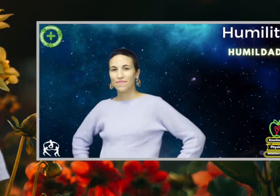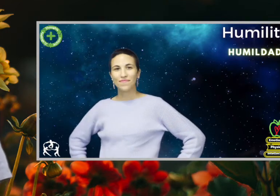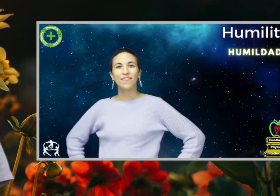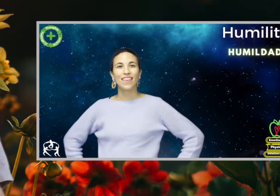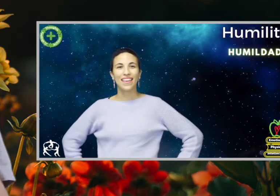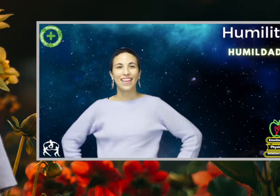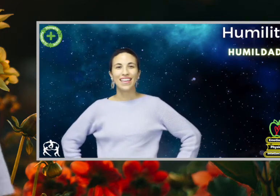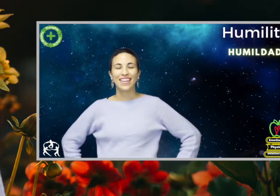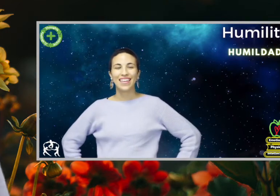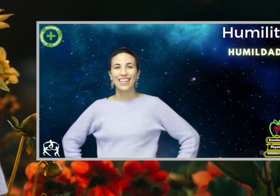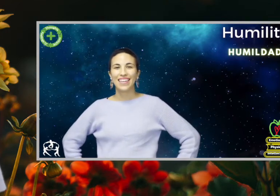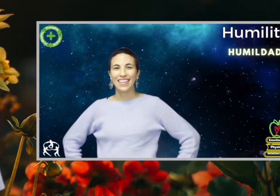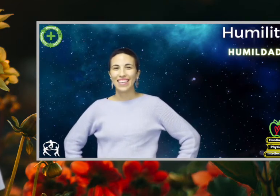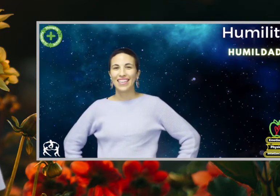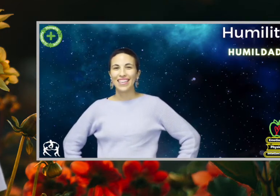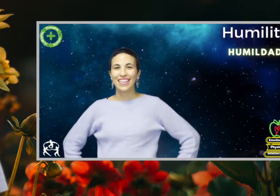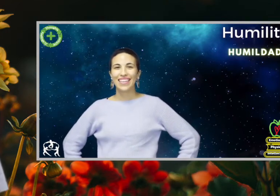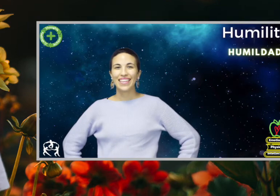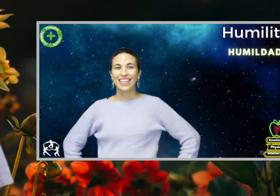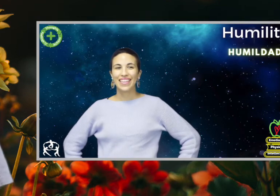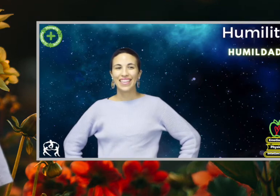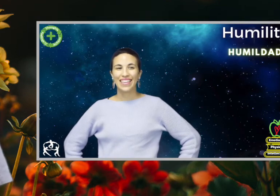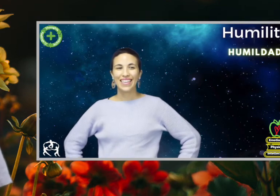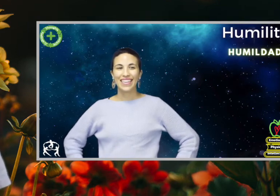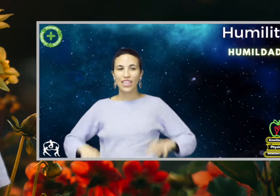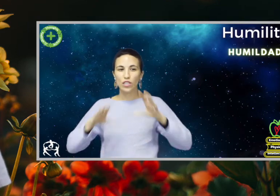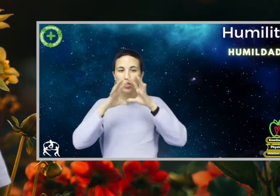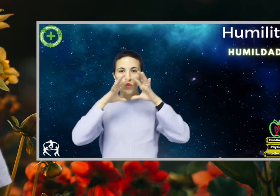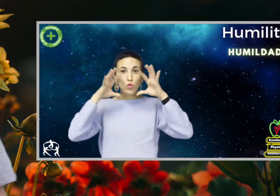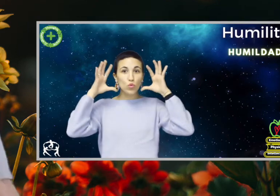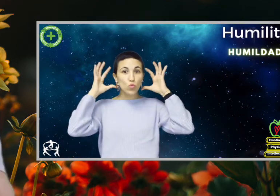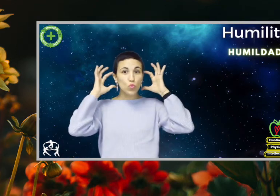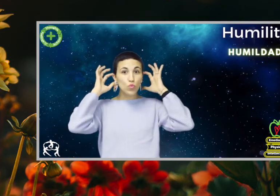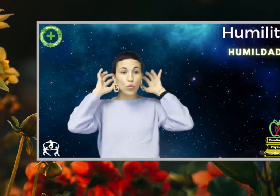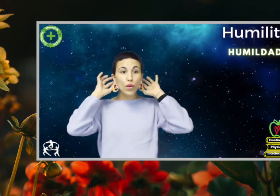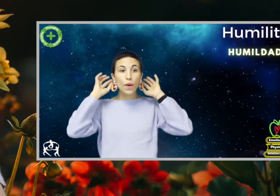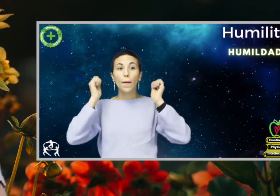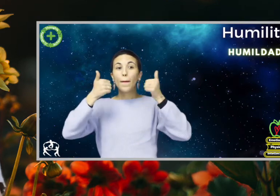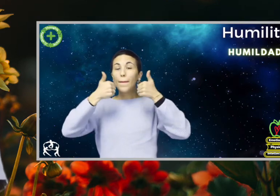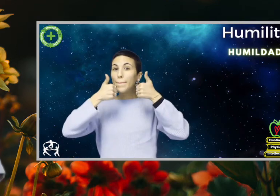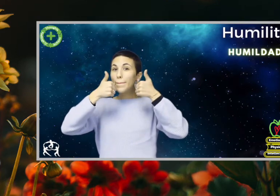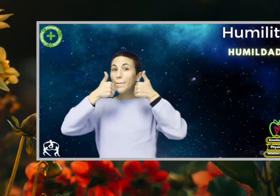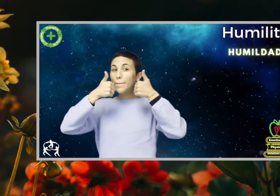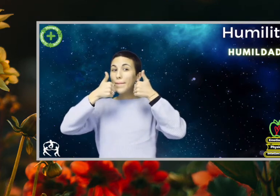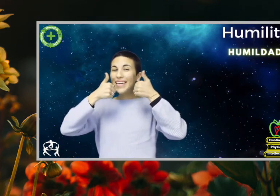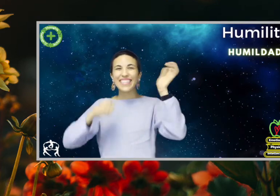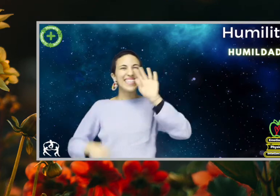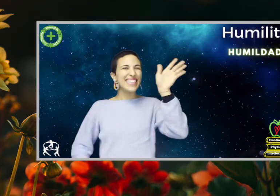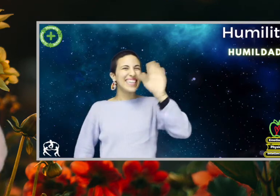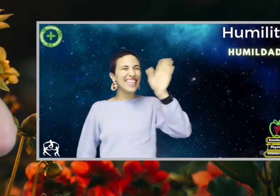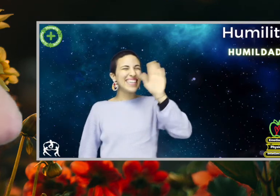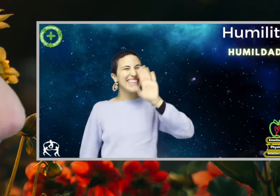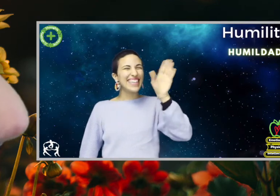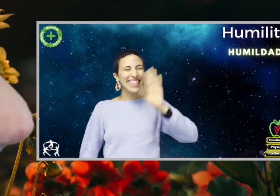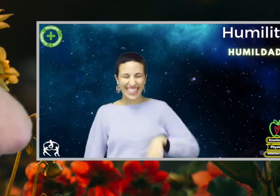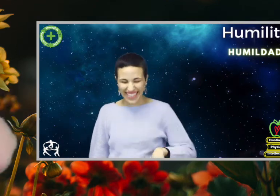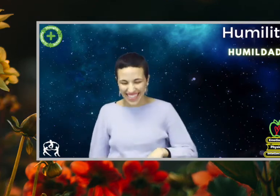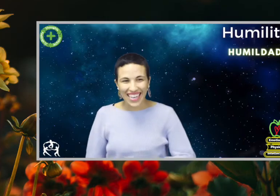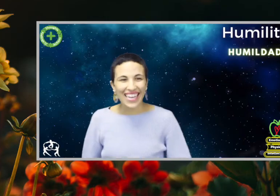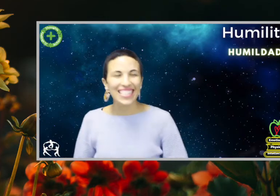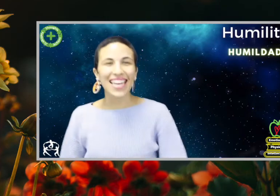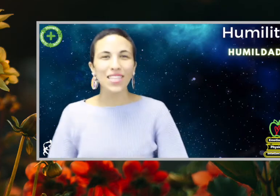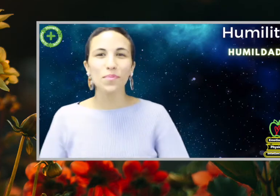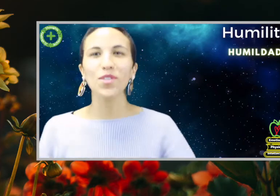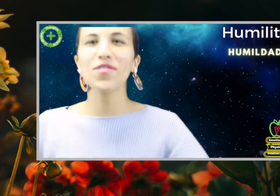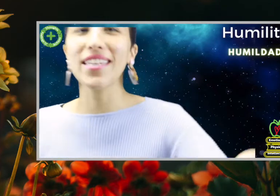do it with these great positive actions. Be humble. Think of that person. Put your mask on. All right?